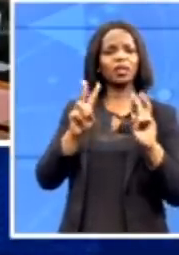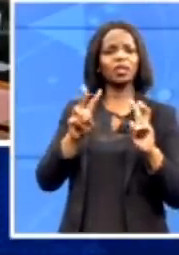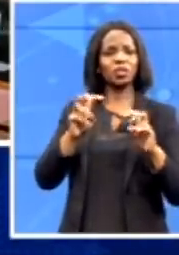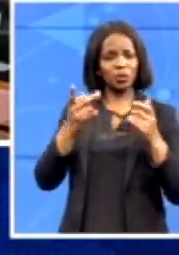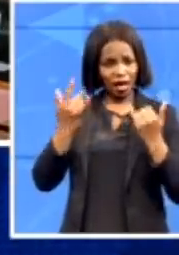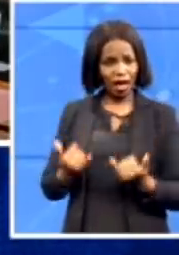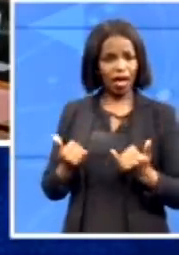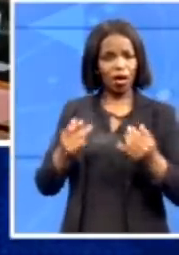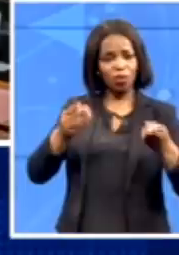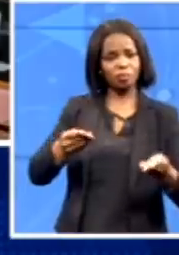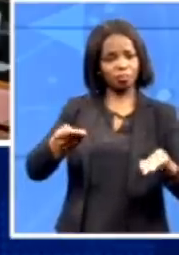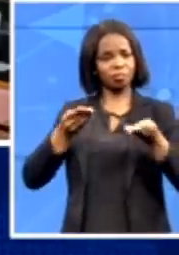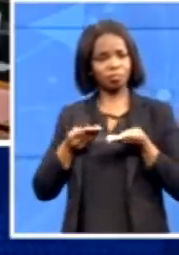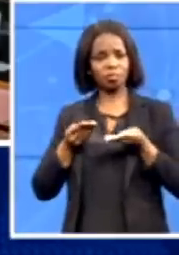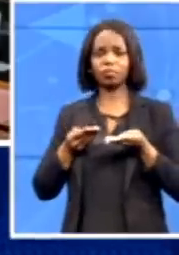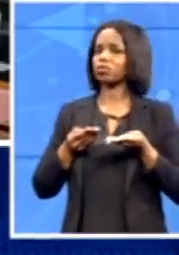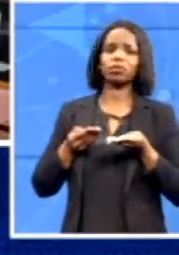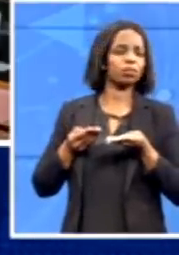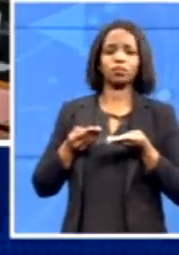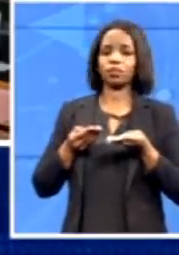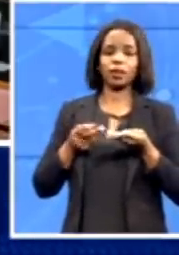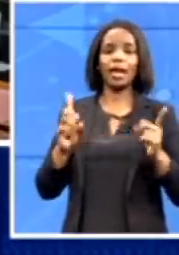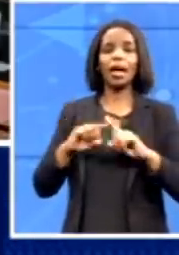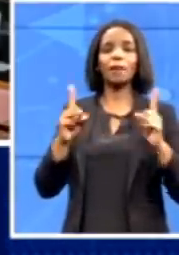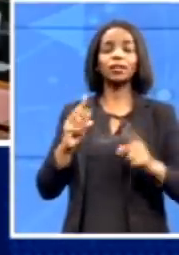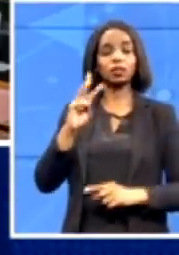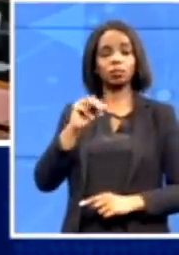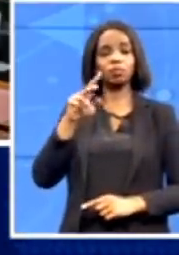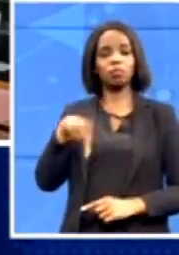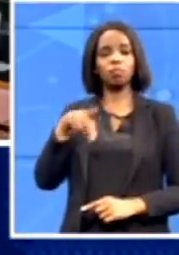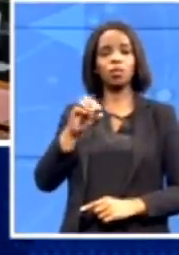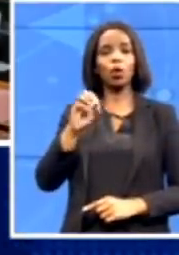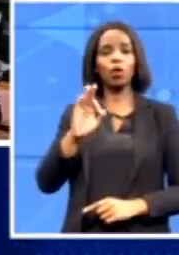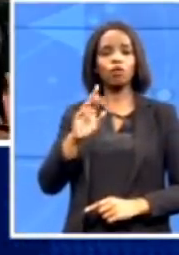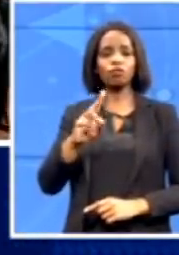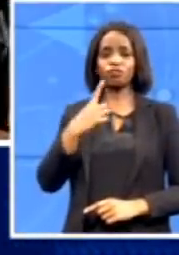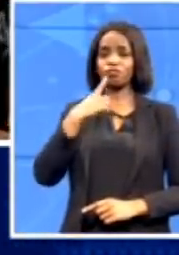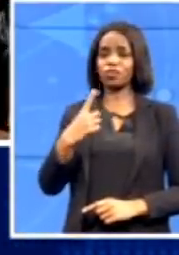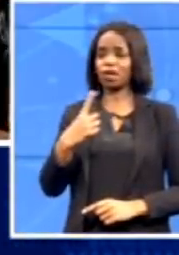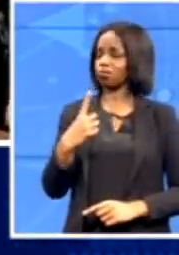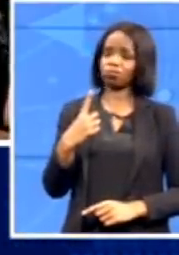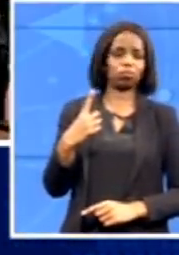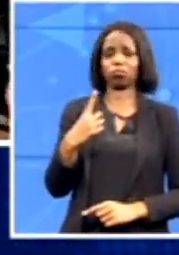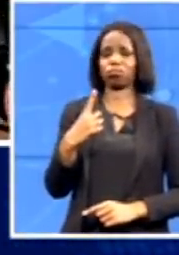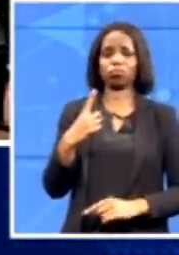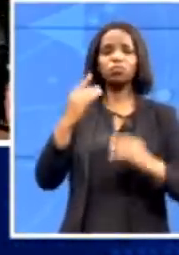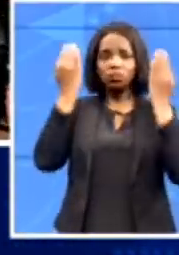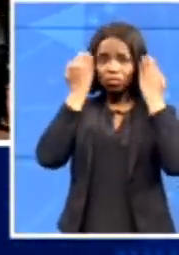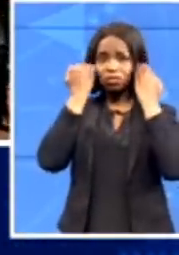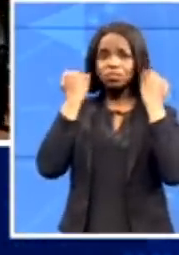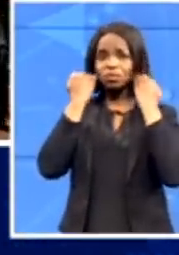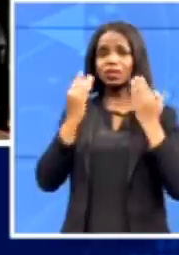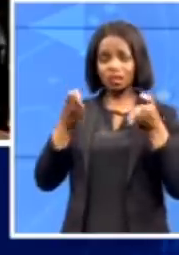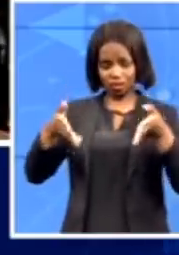case. However, Advocate Mhlongo now coming and saying, but Judge Pietermaritzburg is the trial judge, and in essence, we